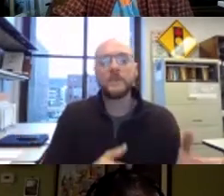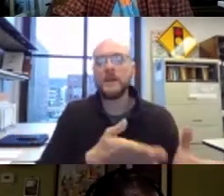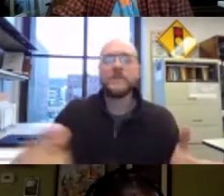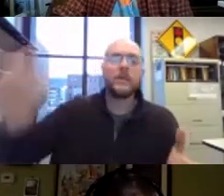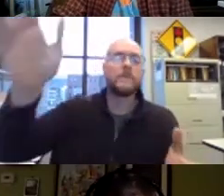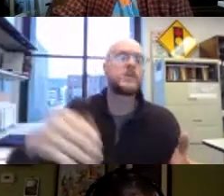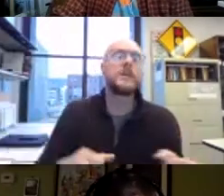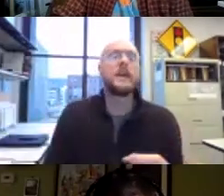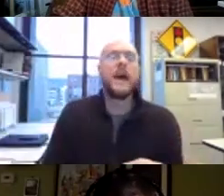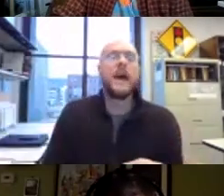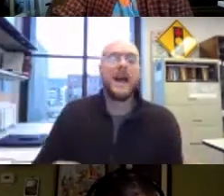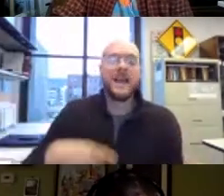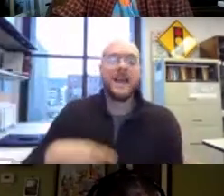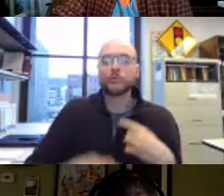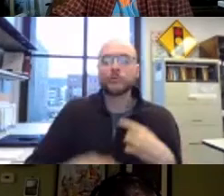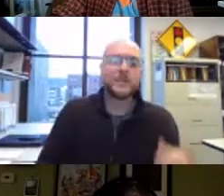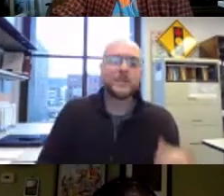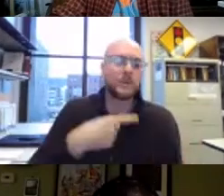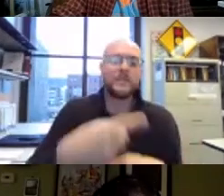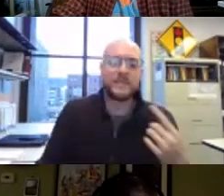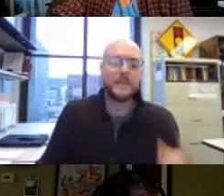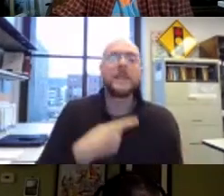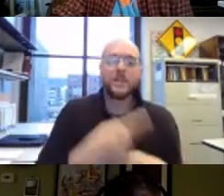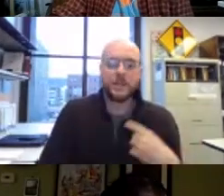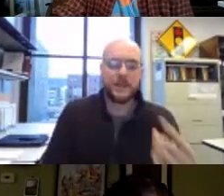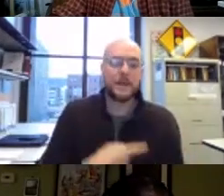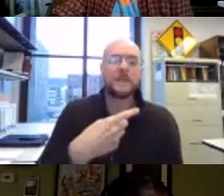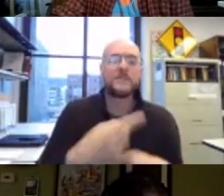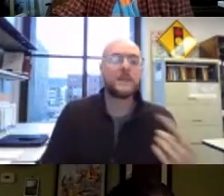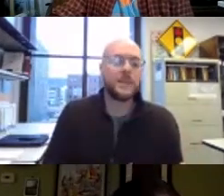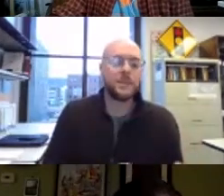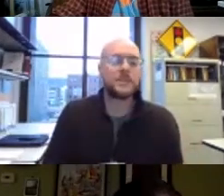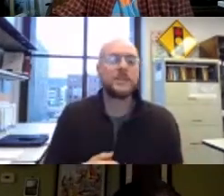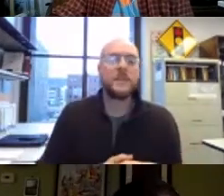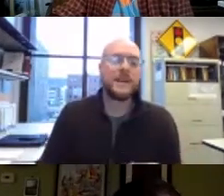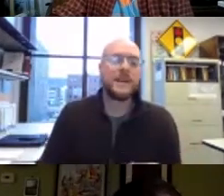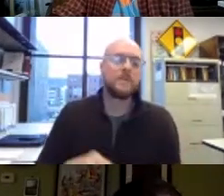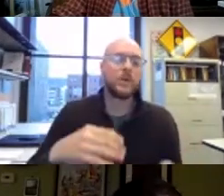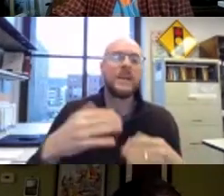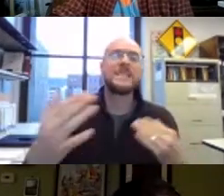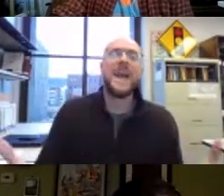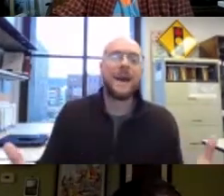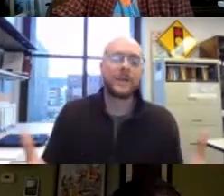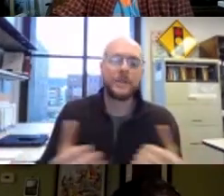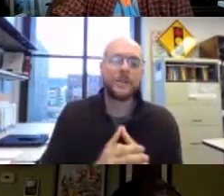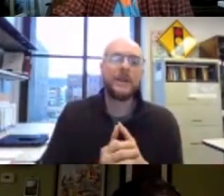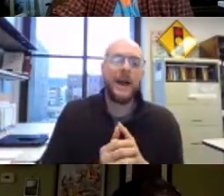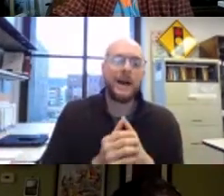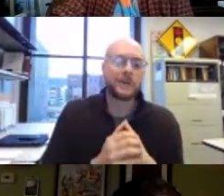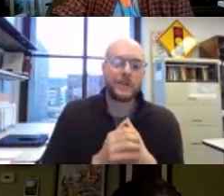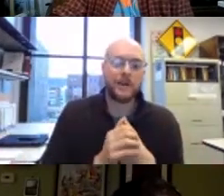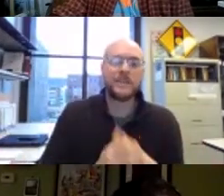parameters of turning volumes, and it runs sort of a simulation, a number of simulations. So it spits out more or less an